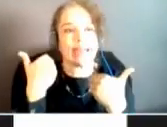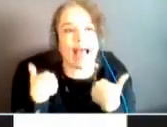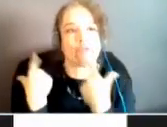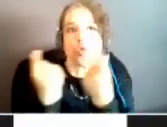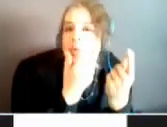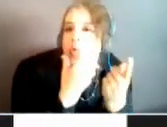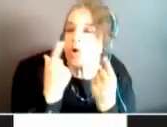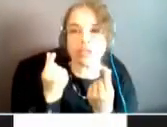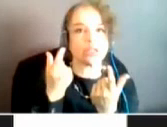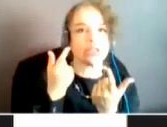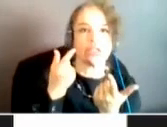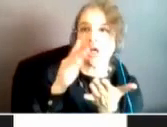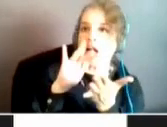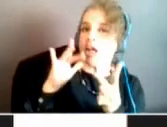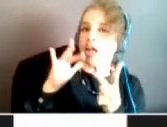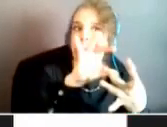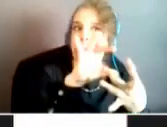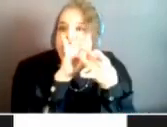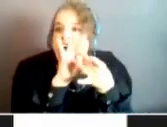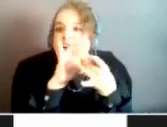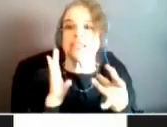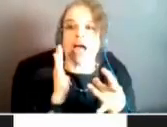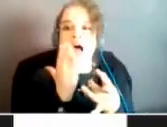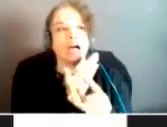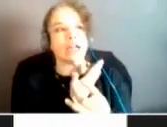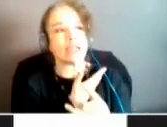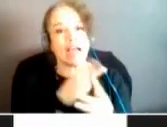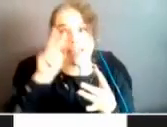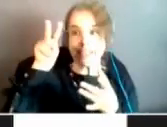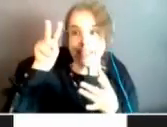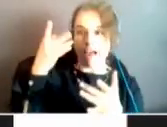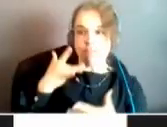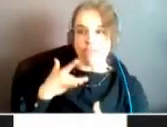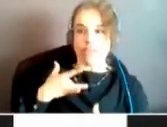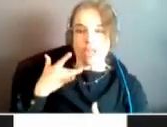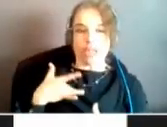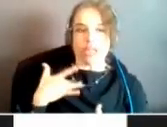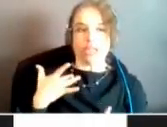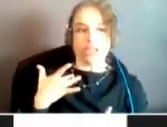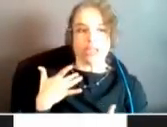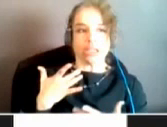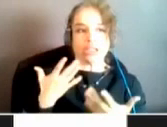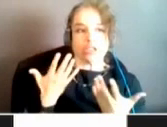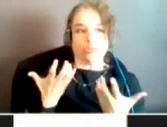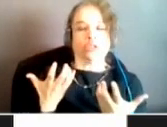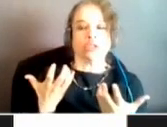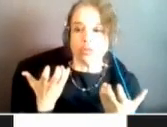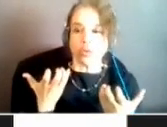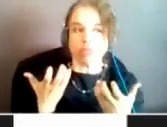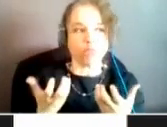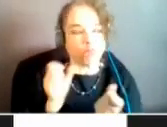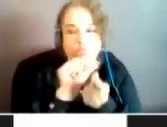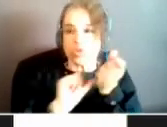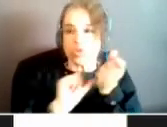do with a thwarted sense of belongingness. And secondly, a feeling of perceived burdensomeness